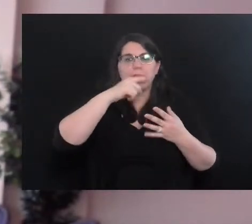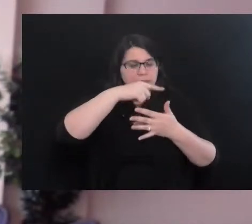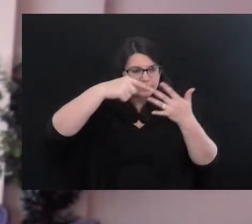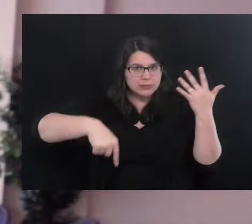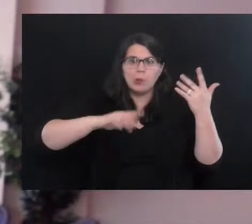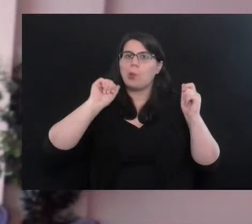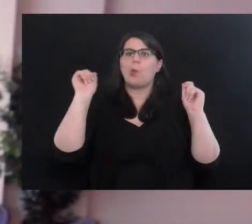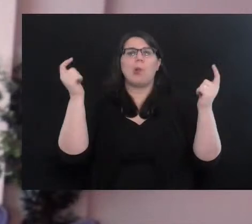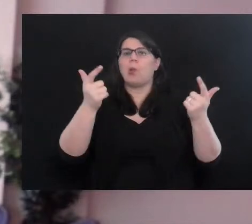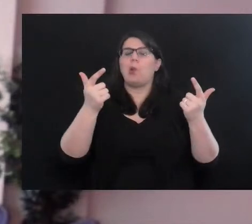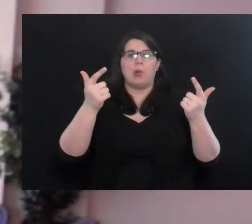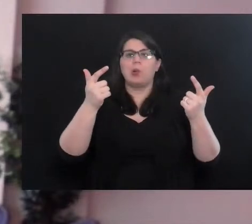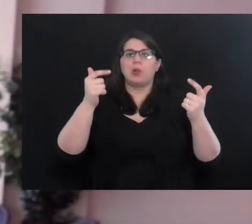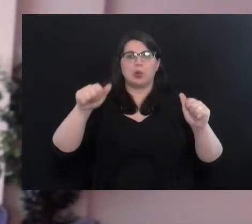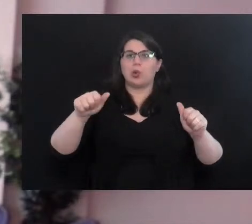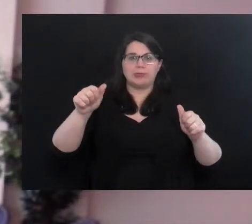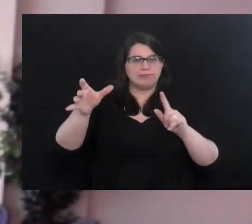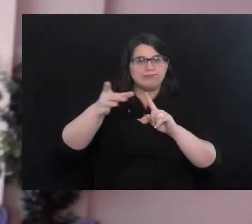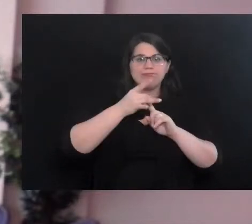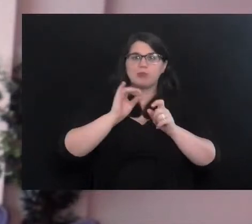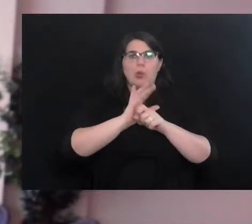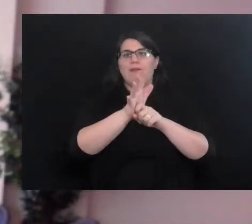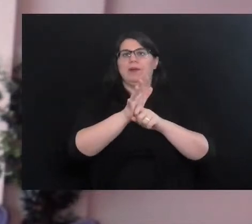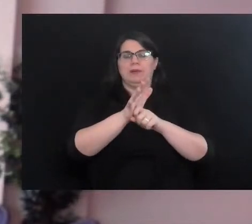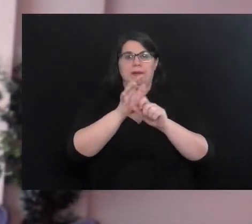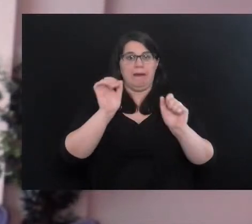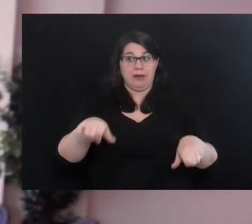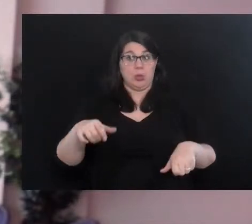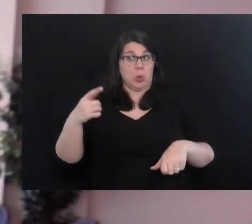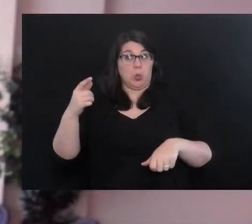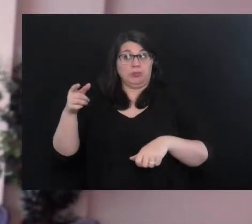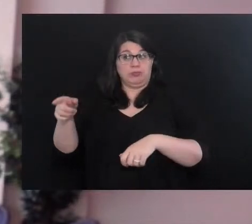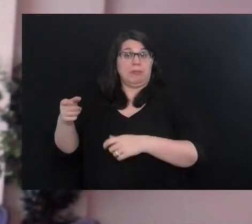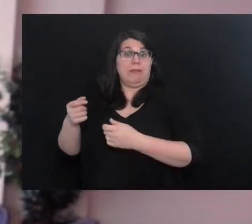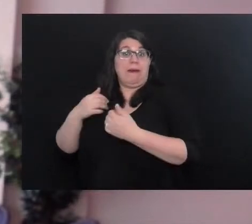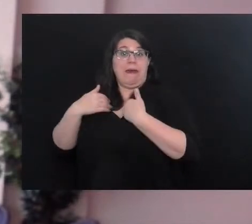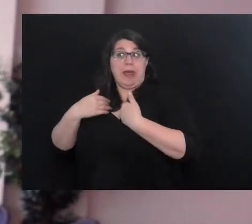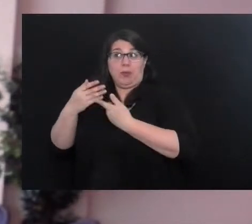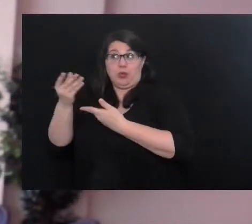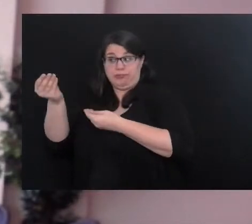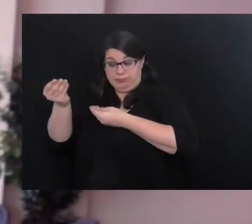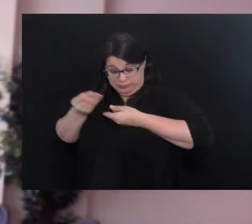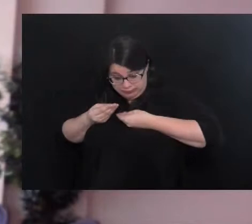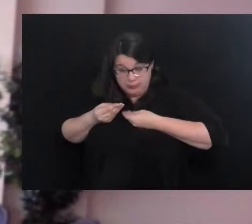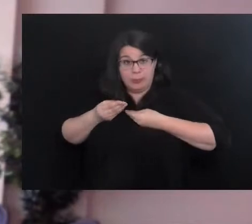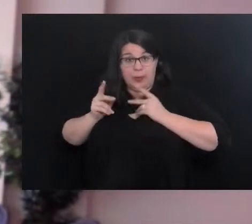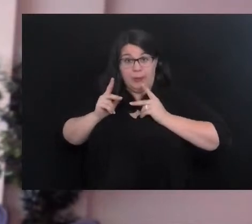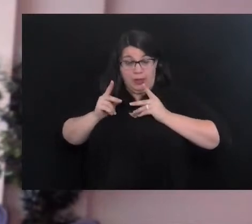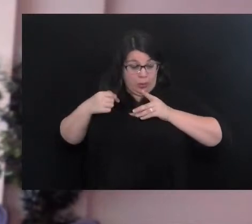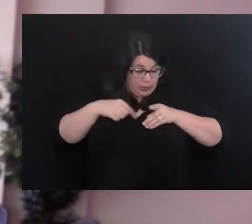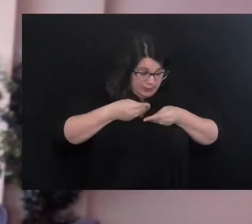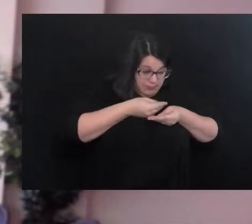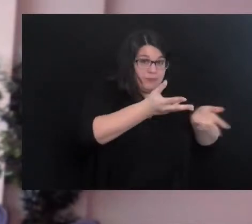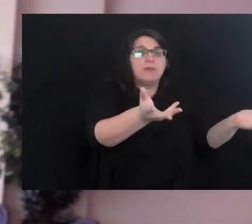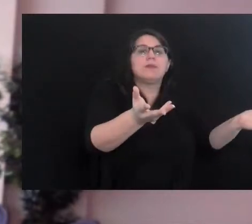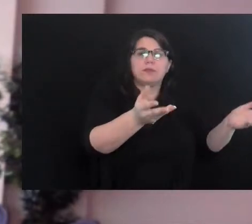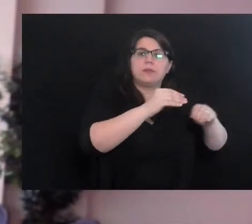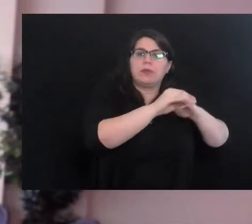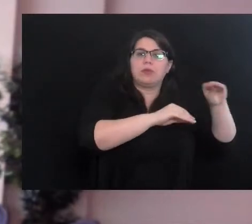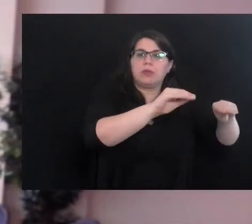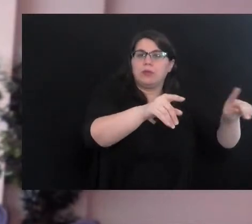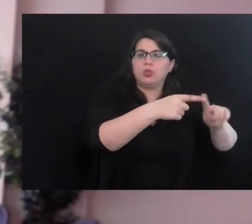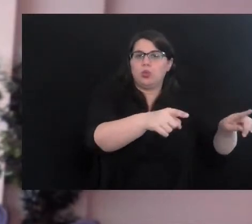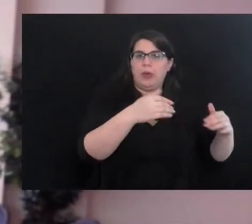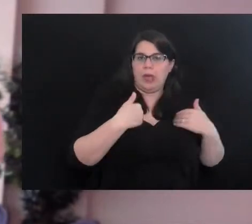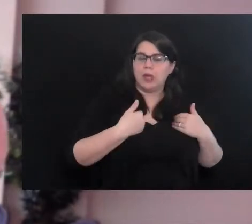a thought, because of the incredible number of mutations in this virus, that the Omicron variant